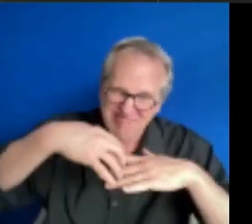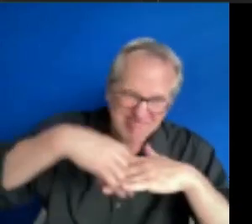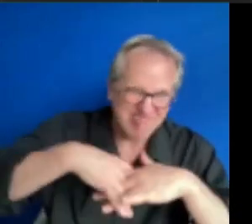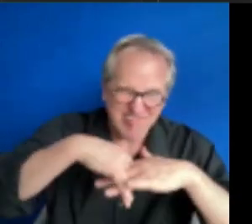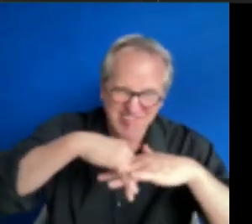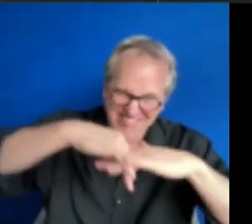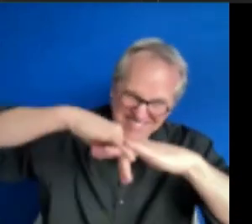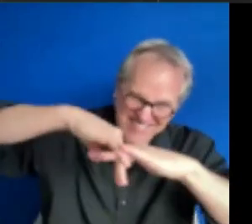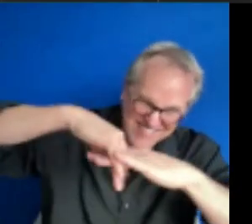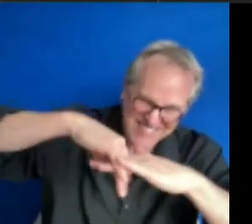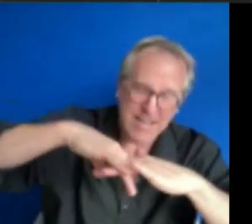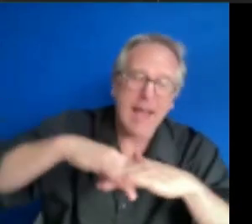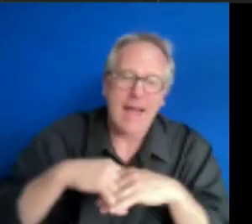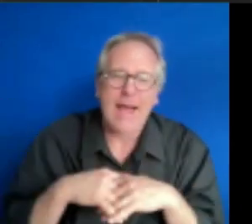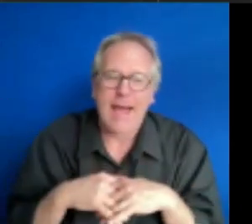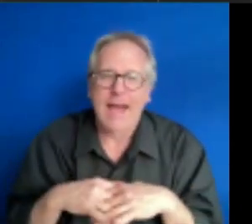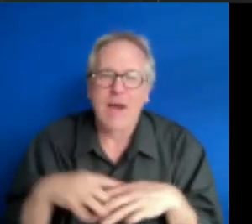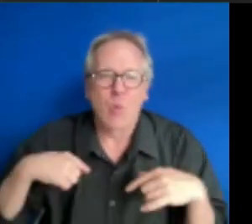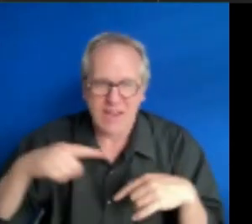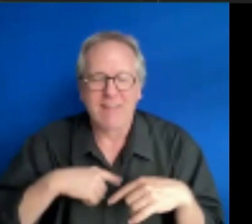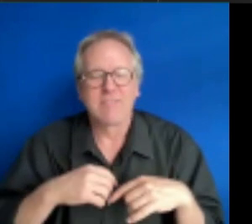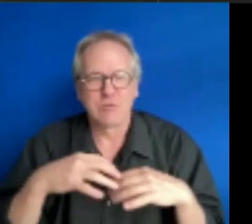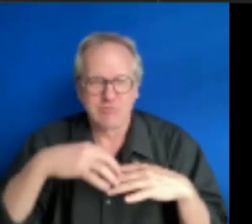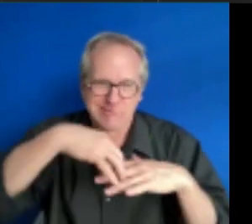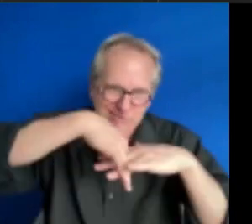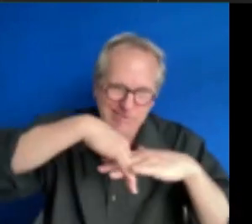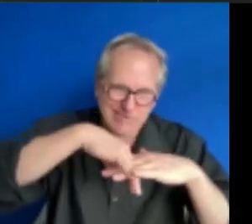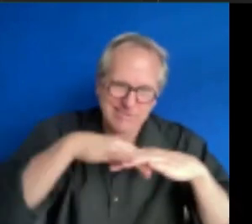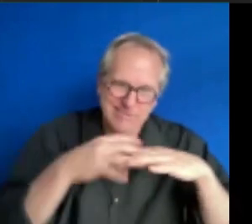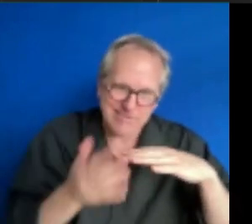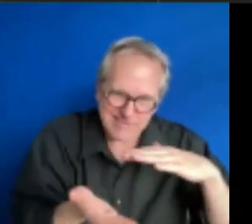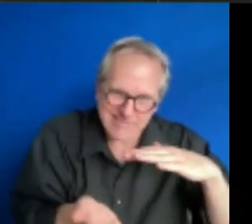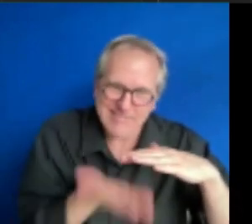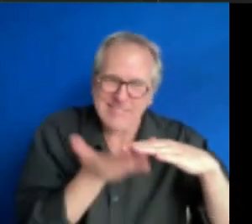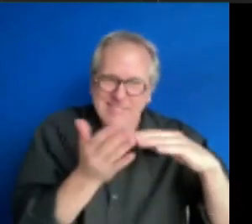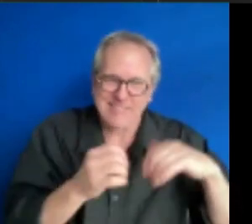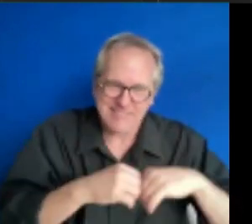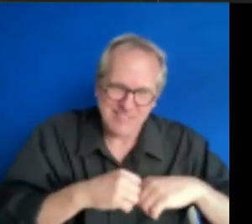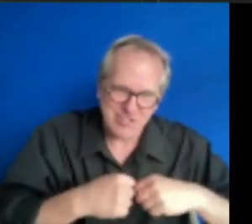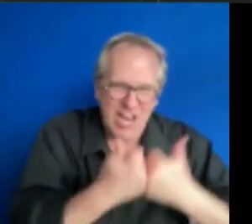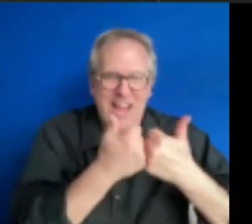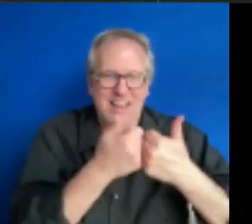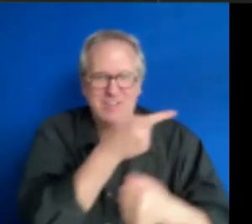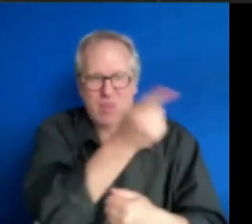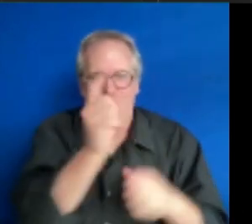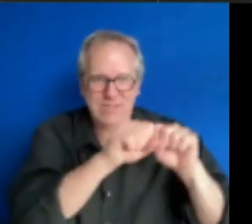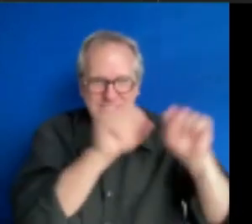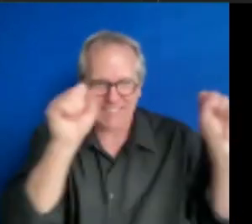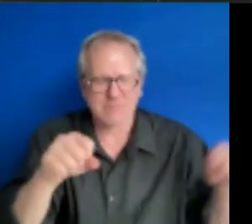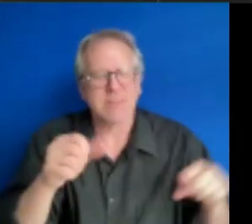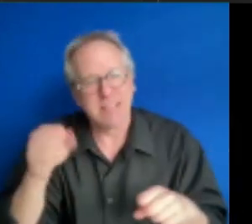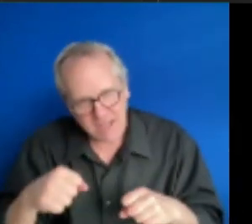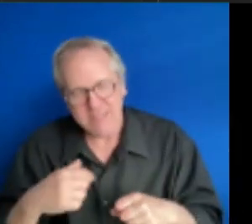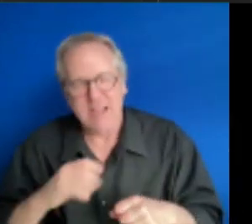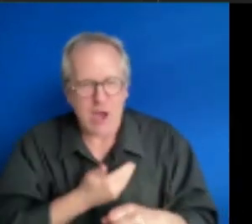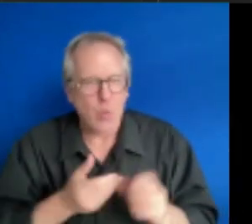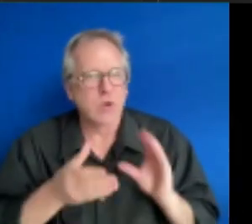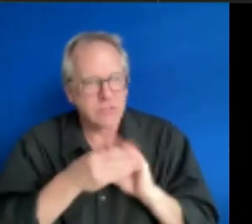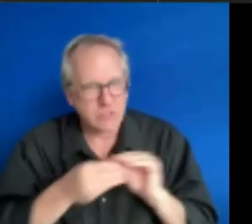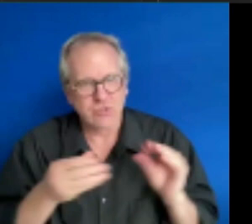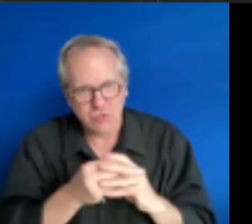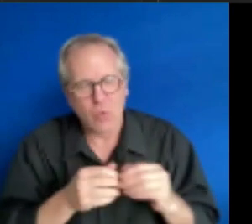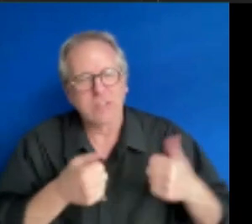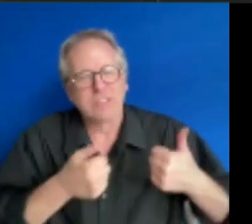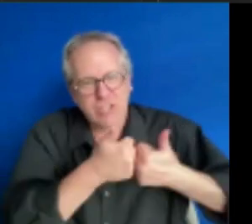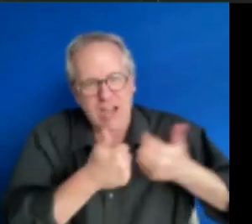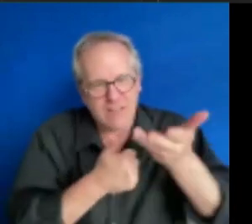to be challenging these systems. And, you know, yes, we do it through storytelling, as